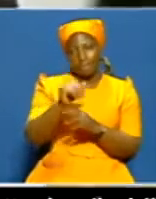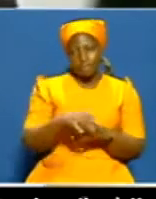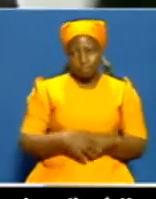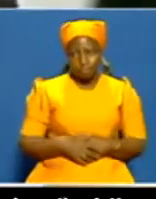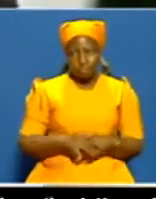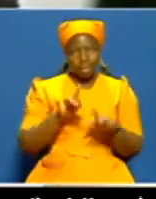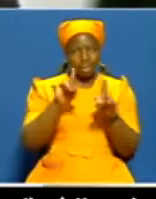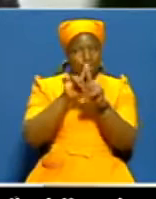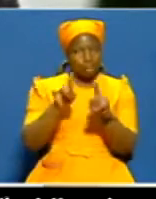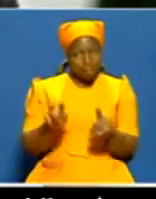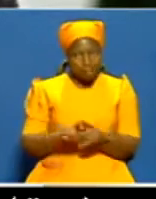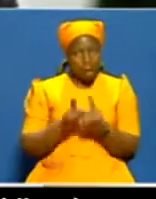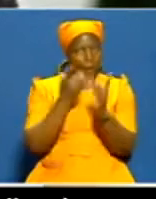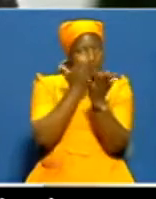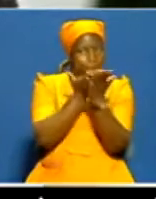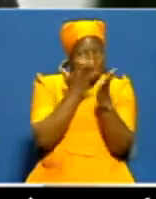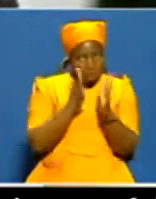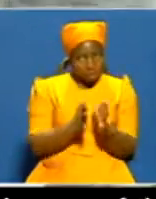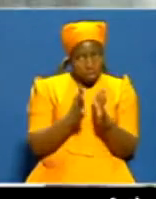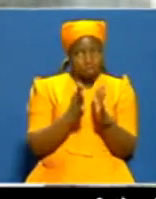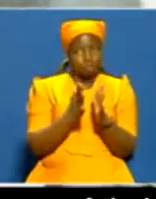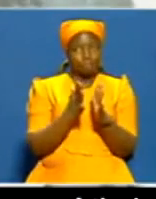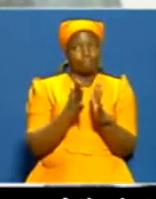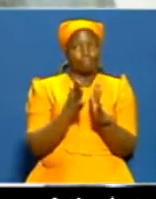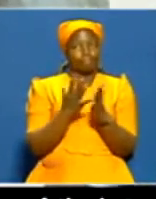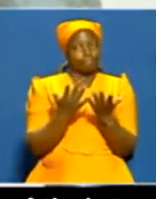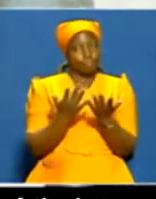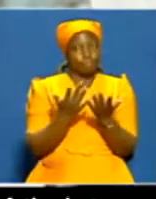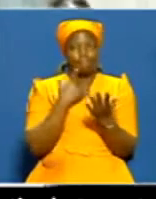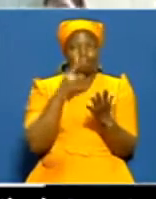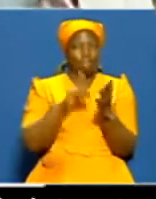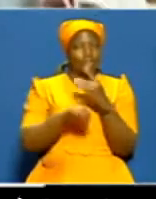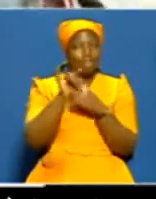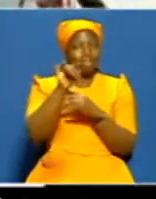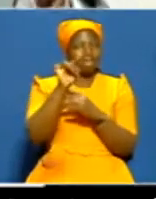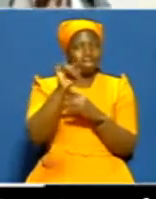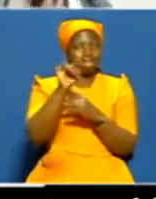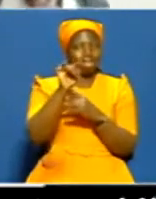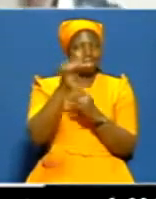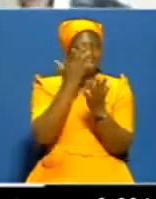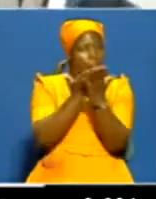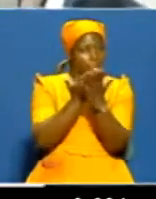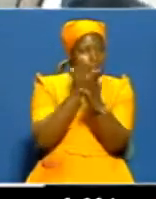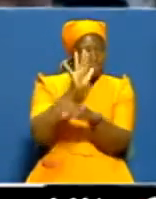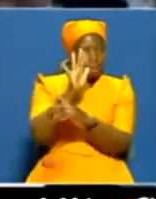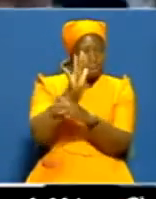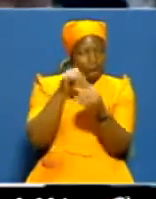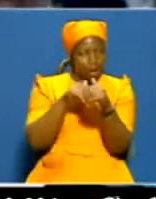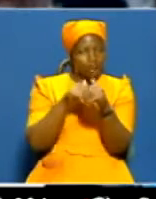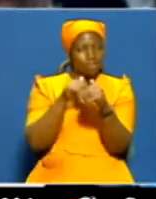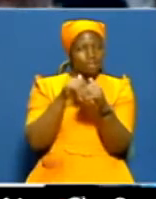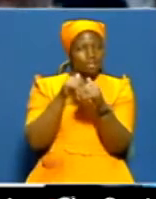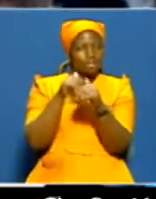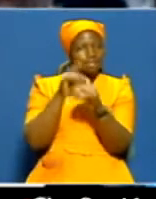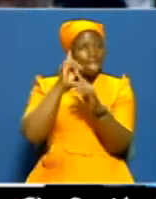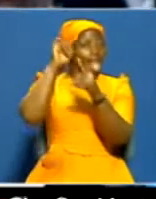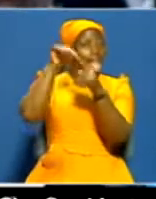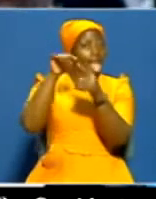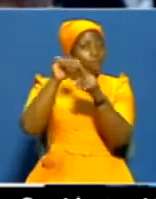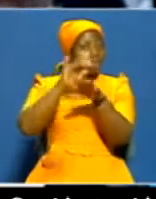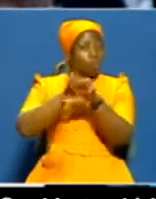petitioners were pedestrian and not in good faith. The submissions were made before you were pedestrian